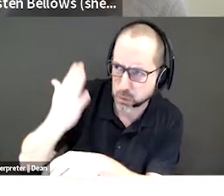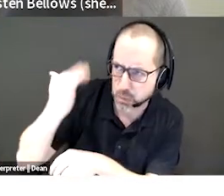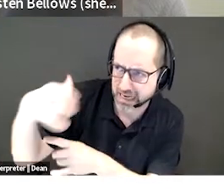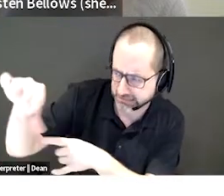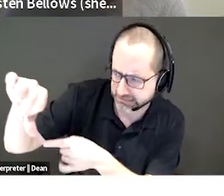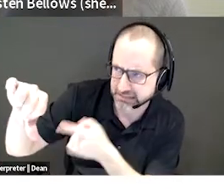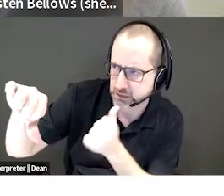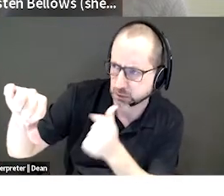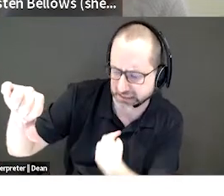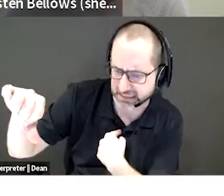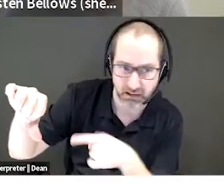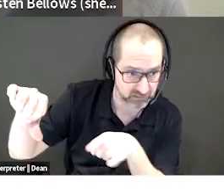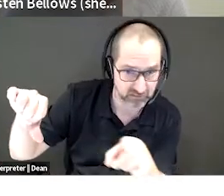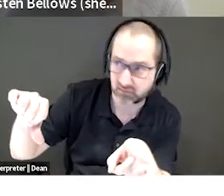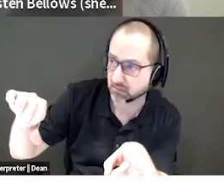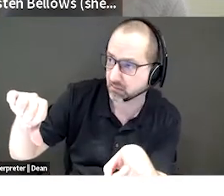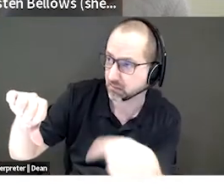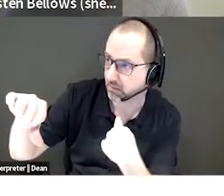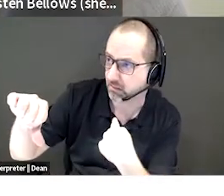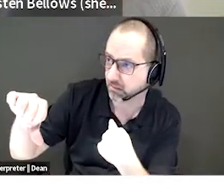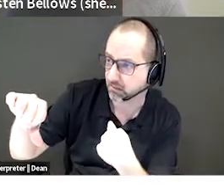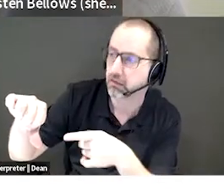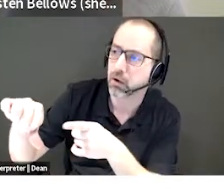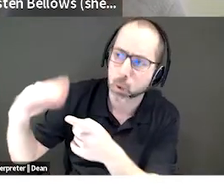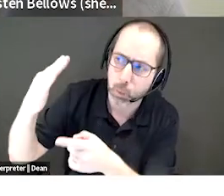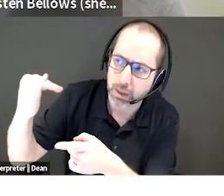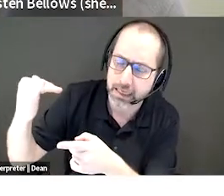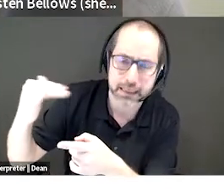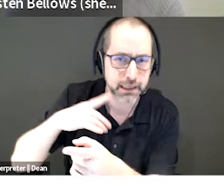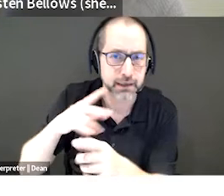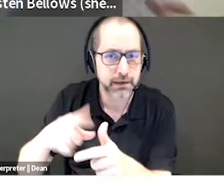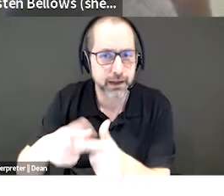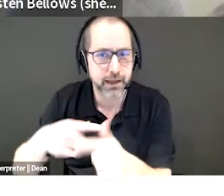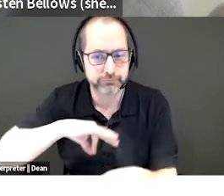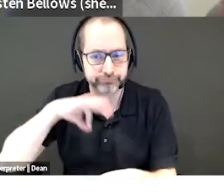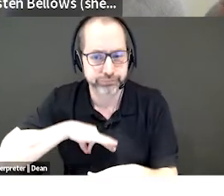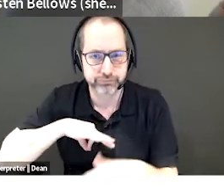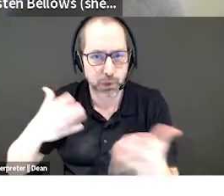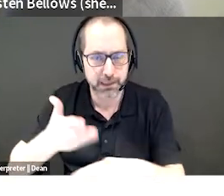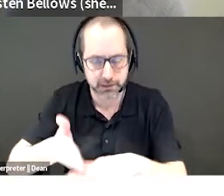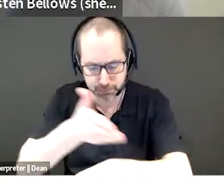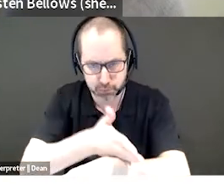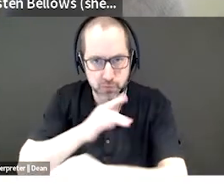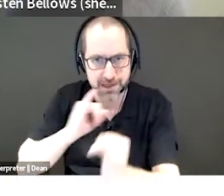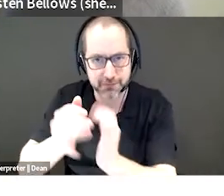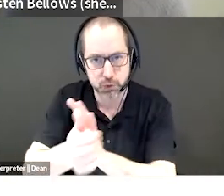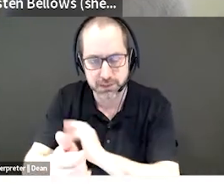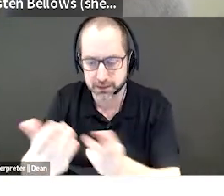use that feedback to improve your interview performance, your qualifications, the quality of your resume, etc.